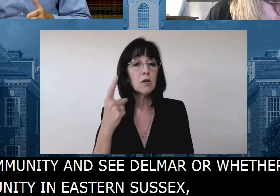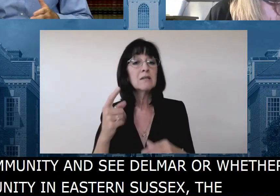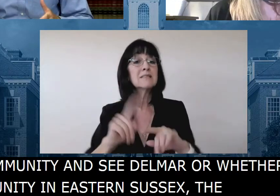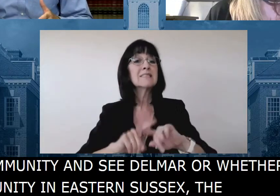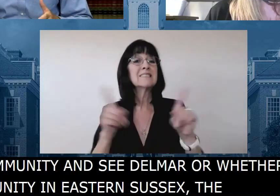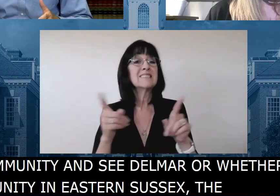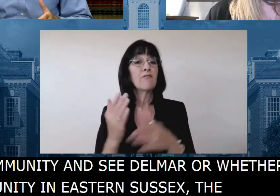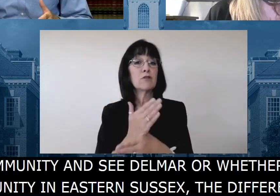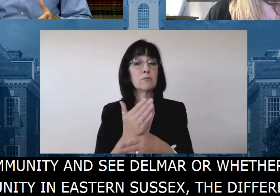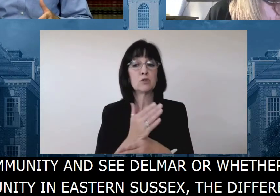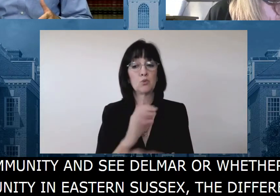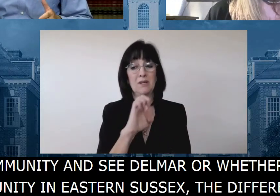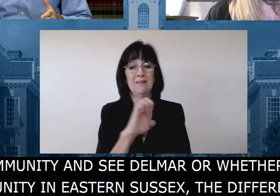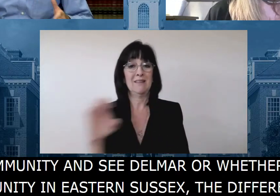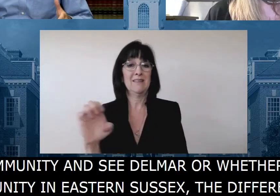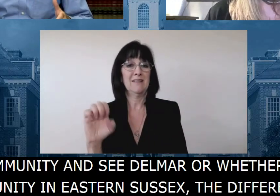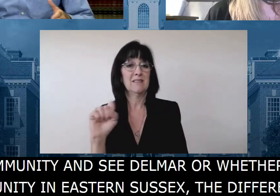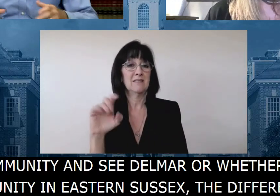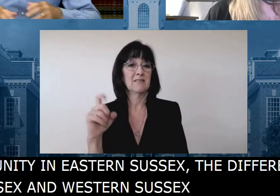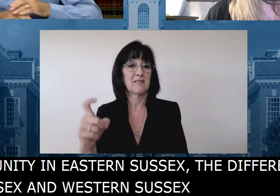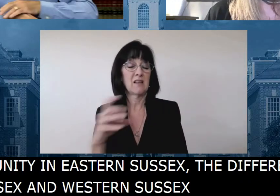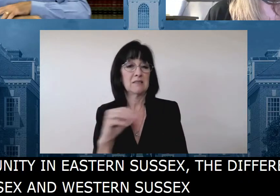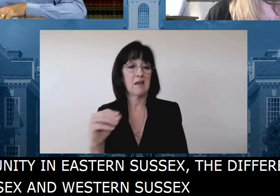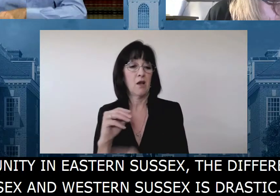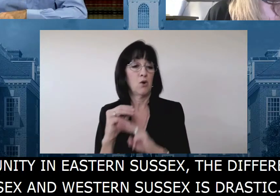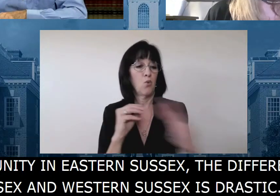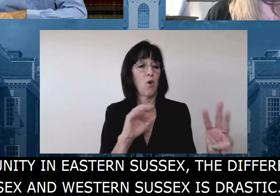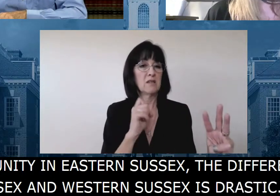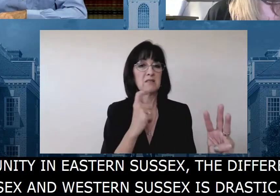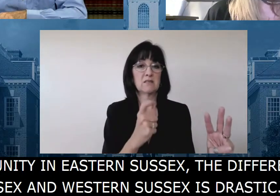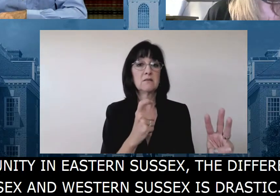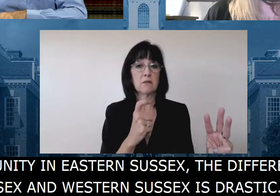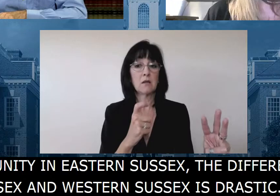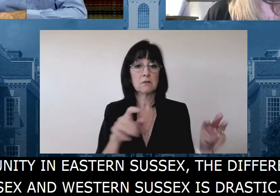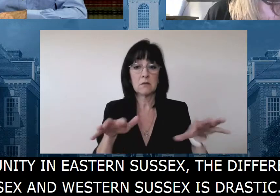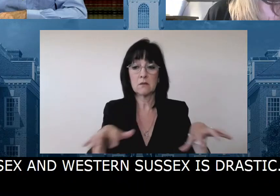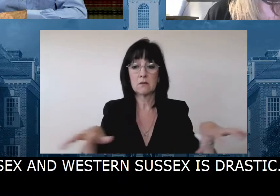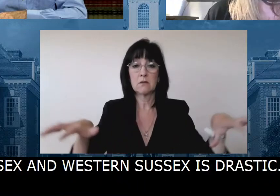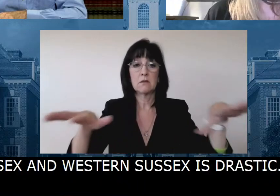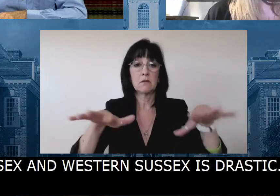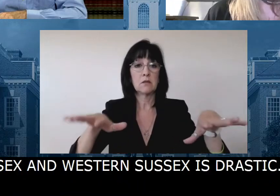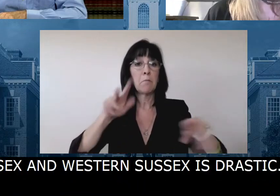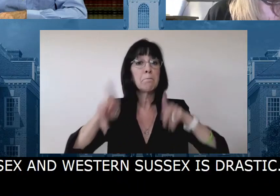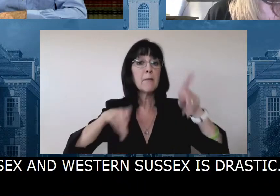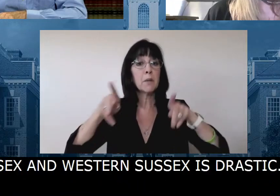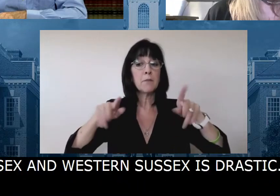is dramatic in terms of those vaccination rates.